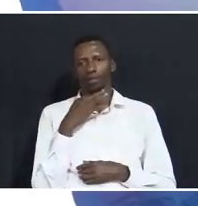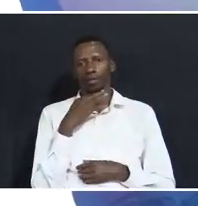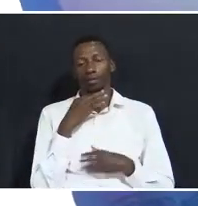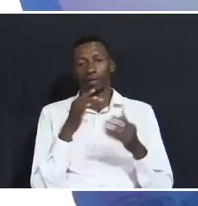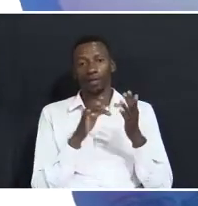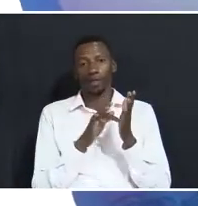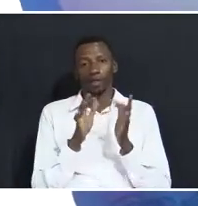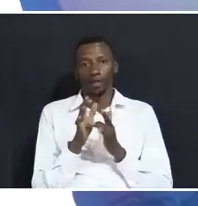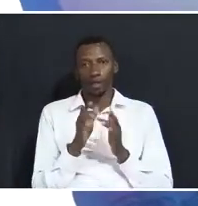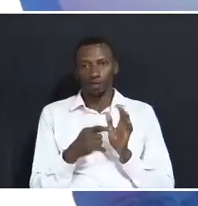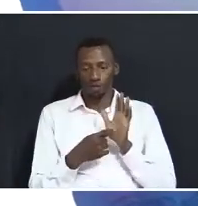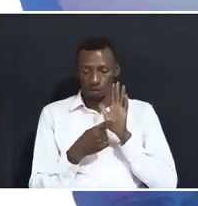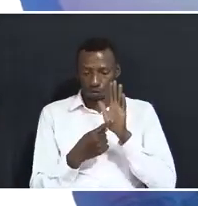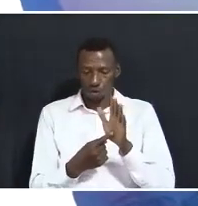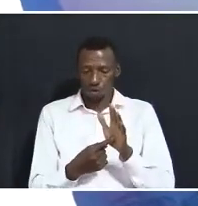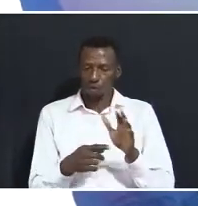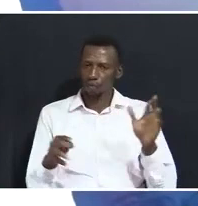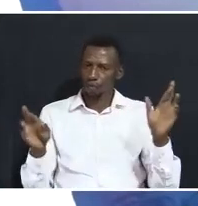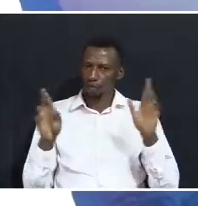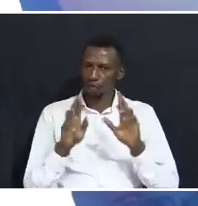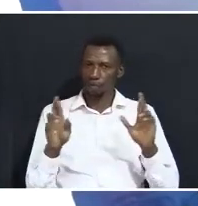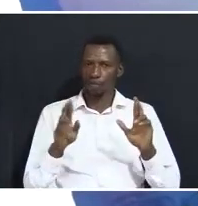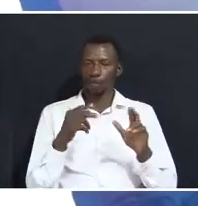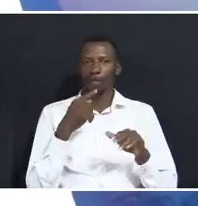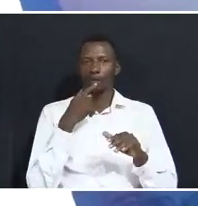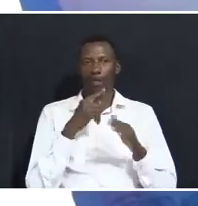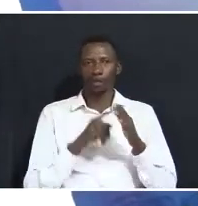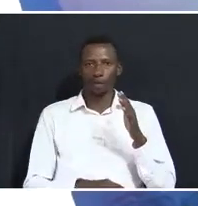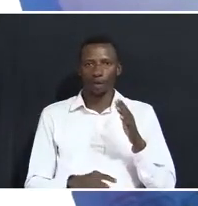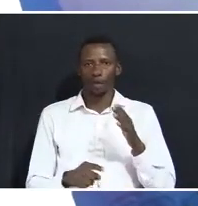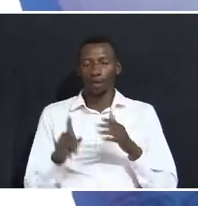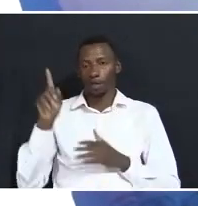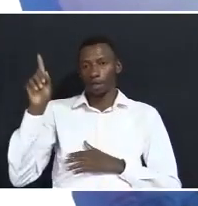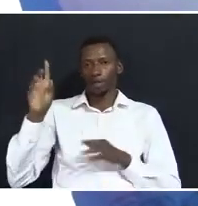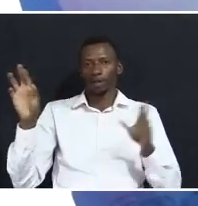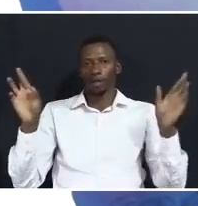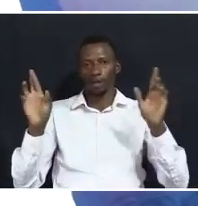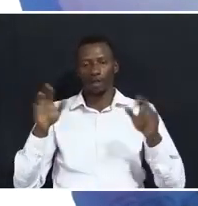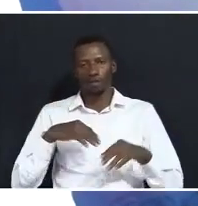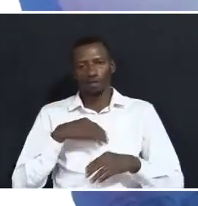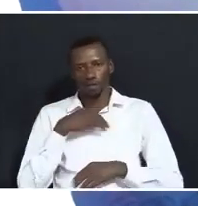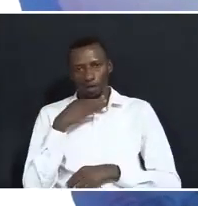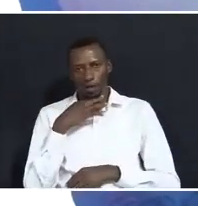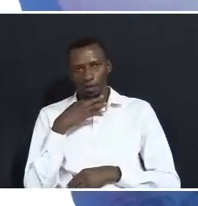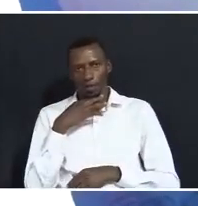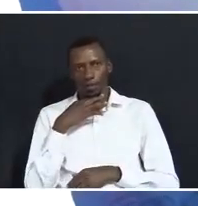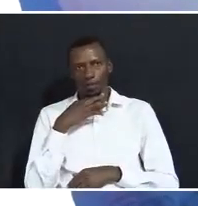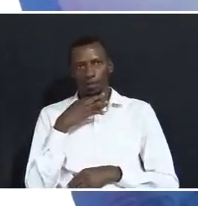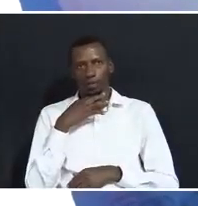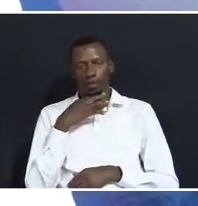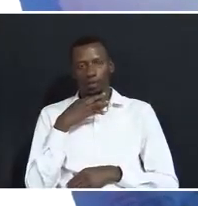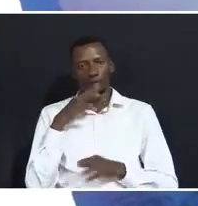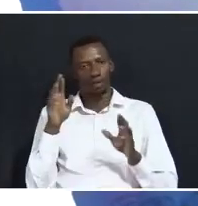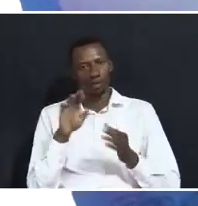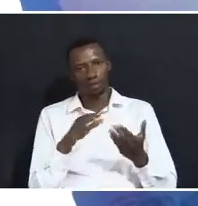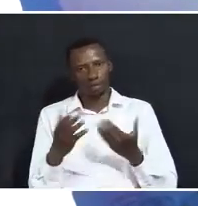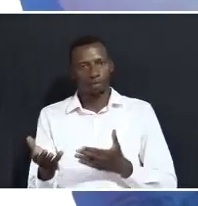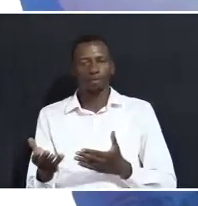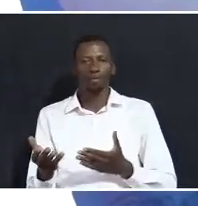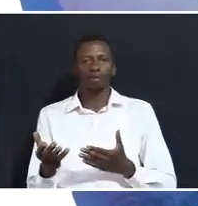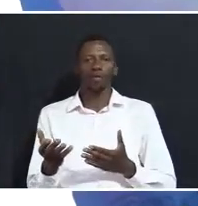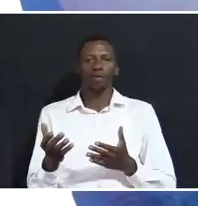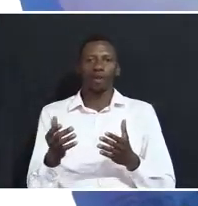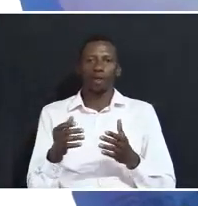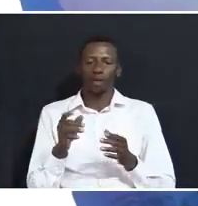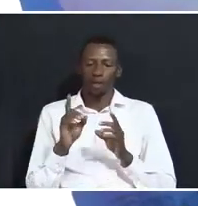Jesus shows intentionality and he says he was ready to die. And his disciples were okay to publish him as